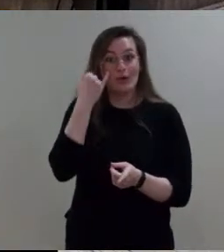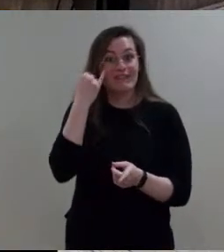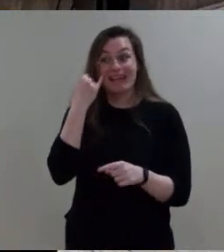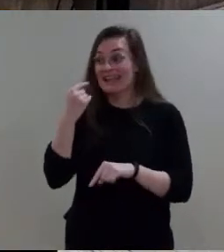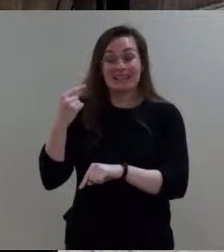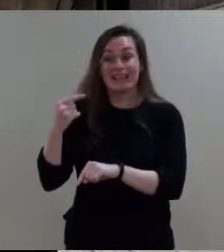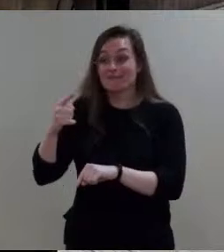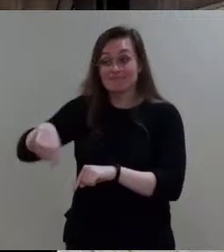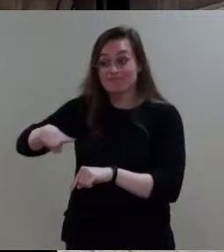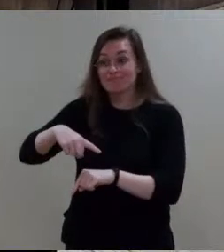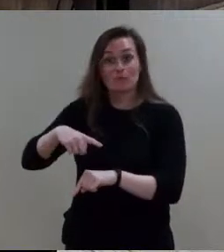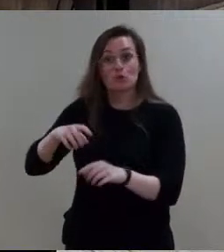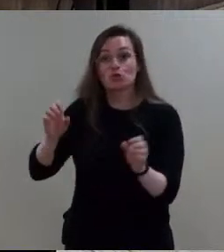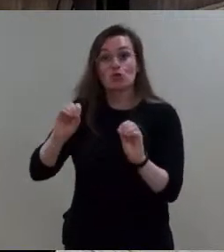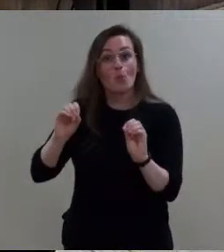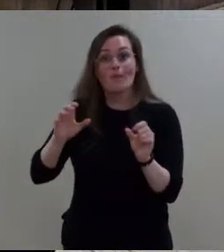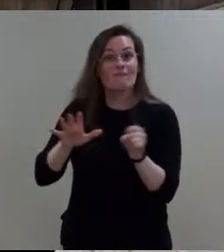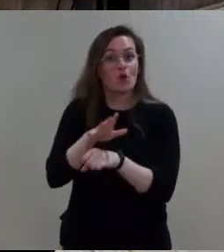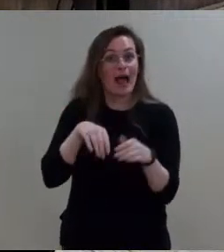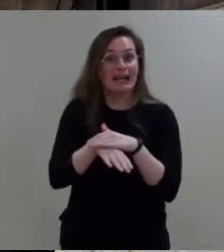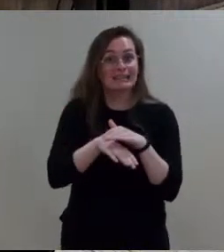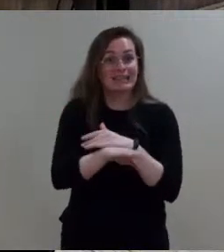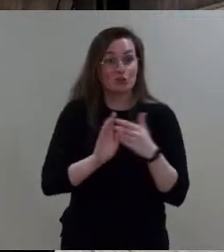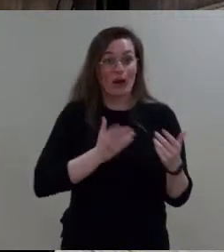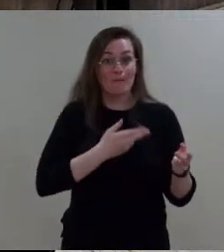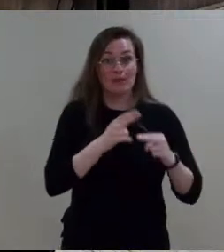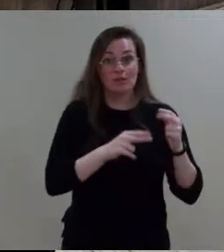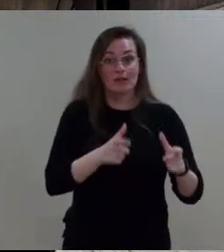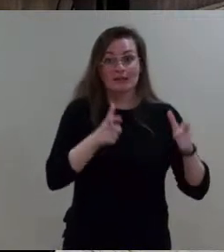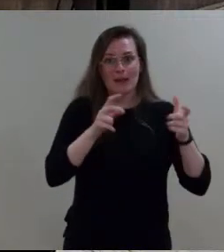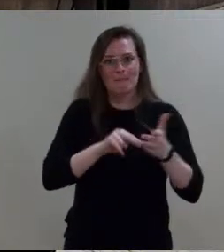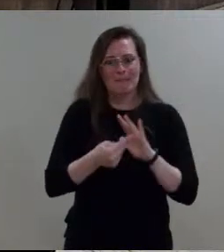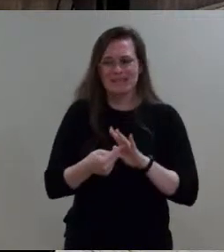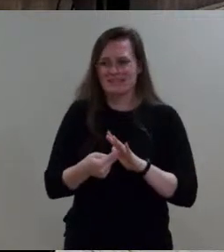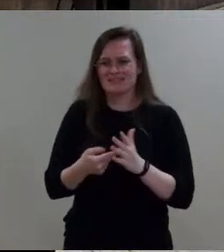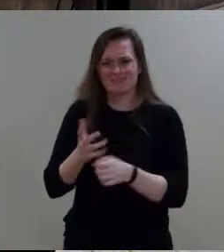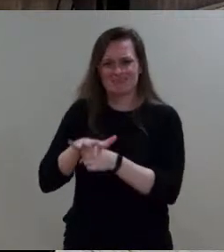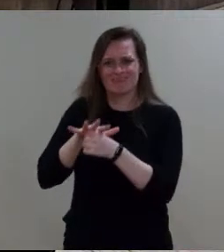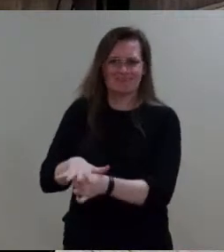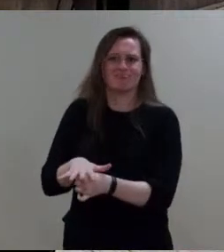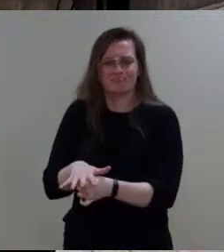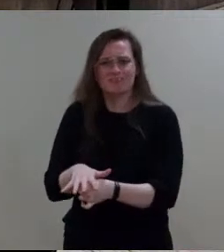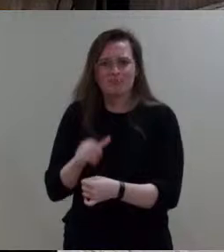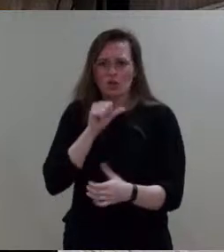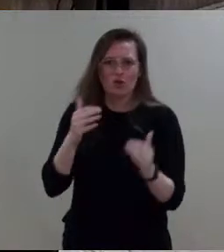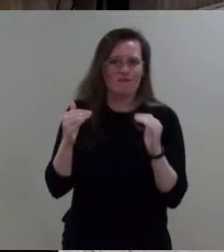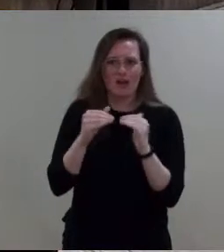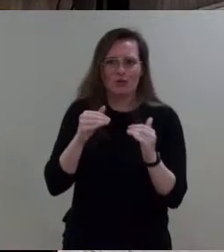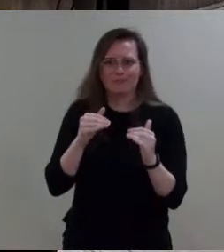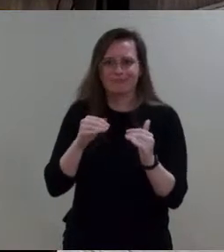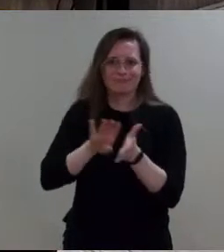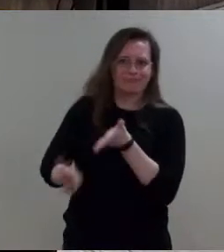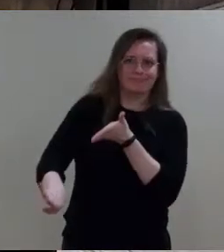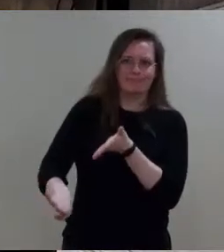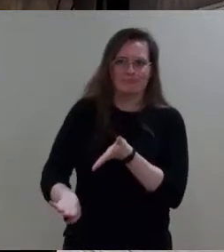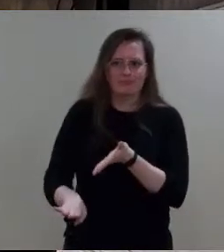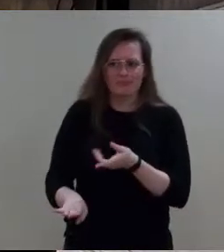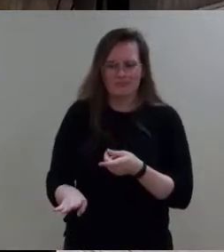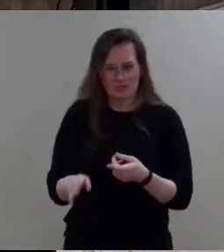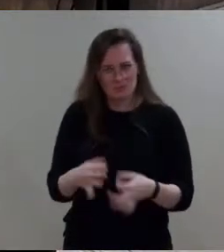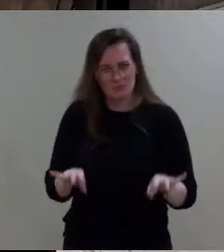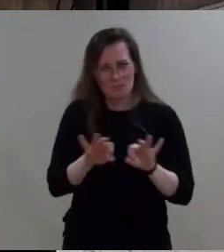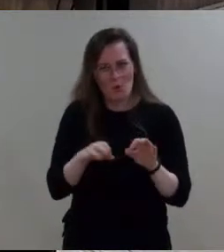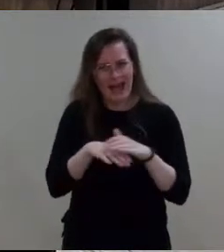then we're doing a massive disservice, and it's a human right to be able to access those things. So that 2030 deadline is looming